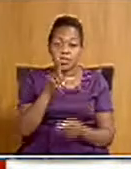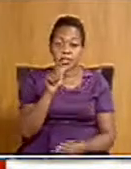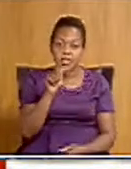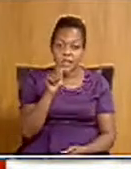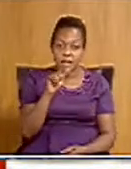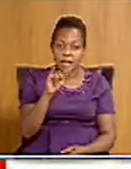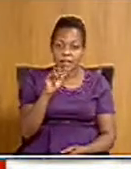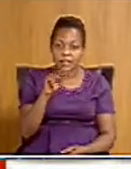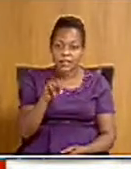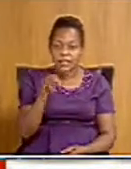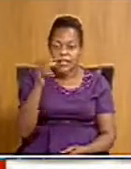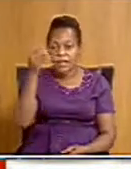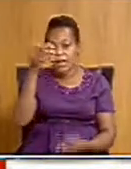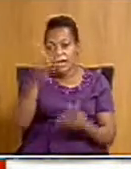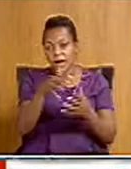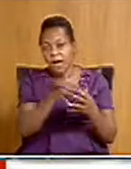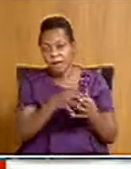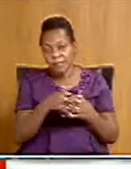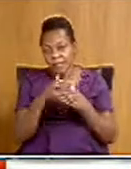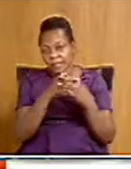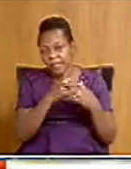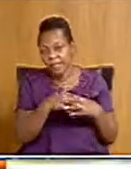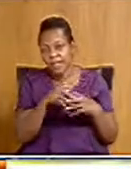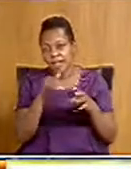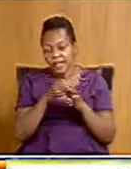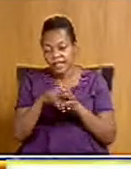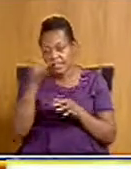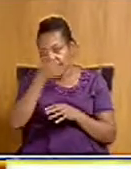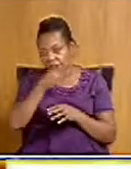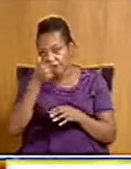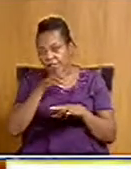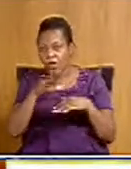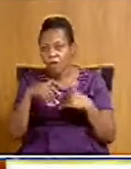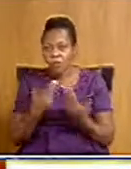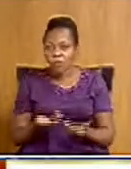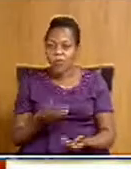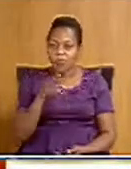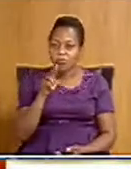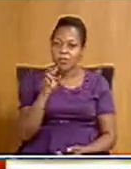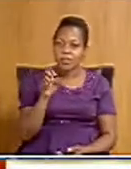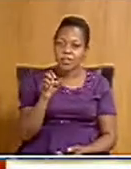Africa or a United States of Africa in Africa.